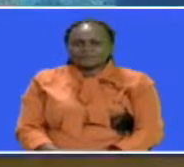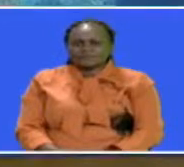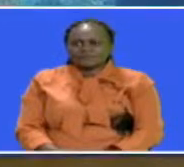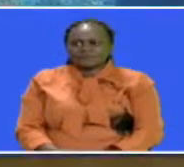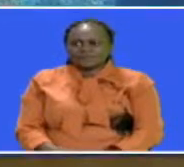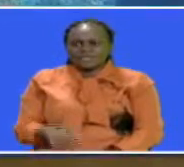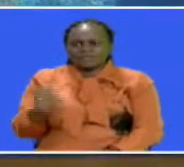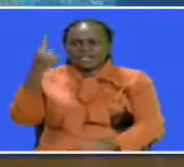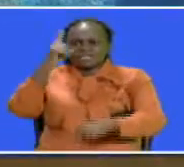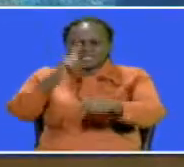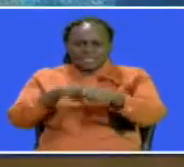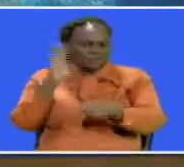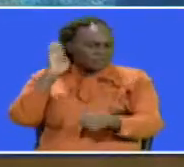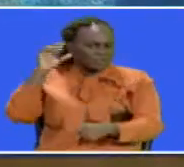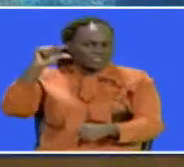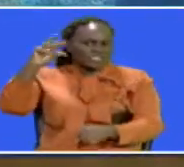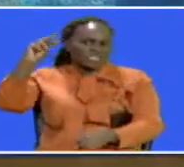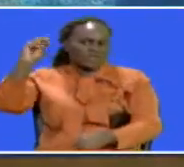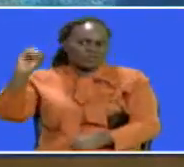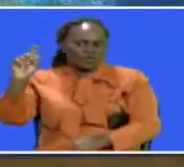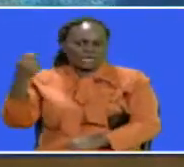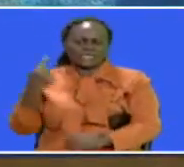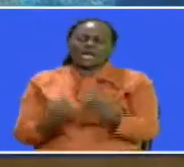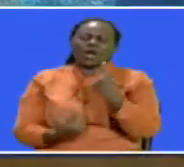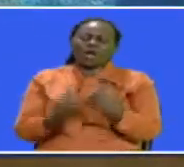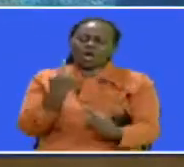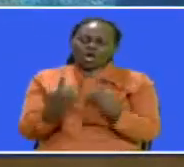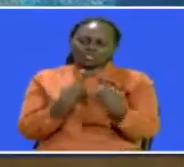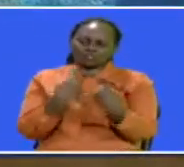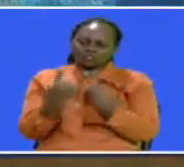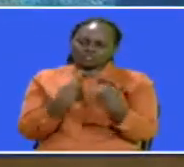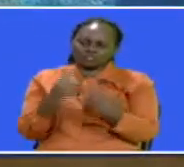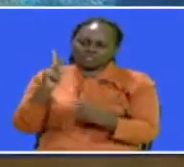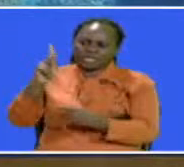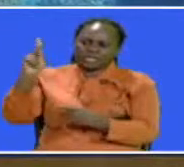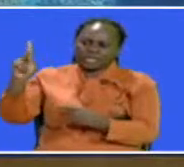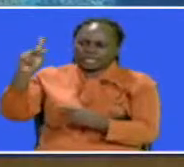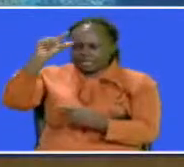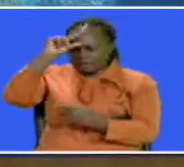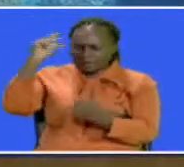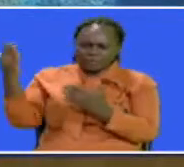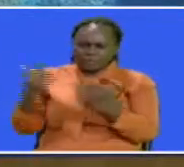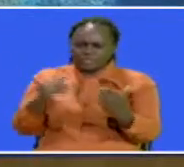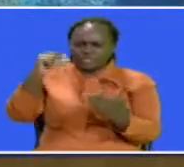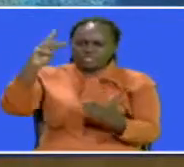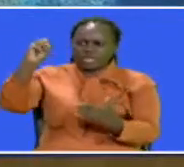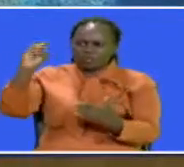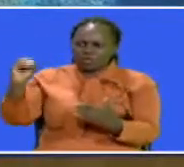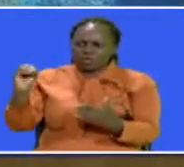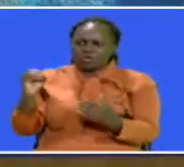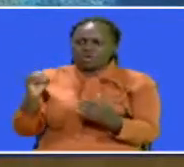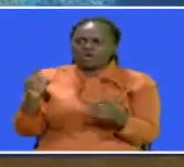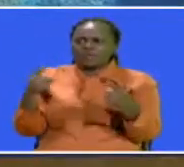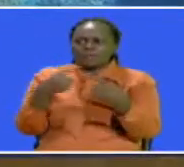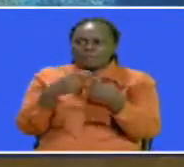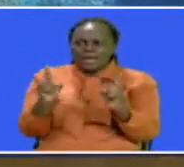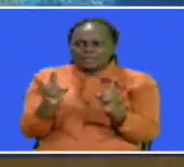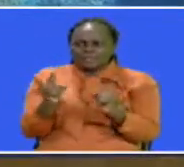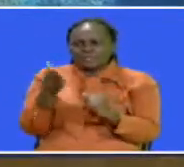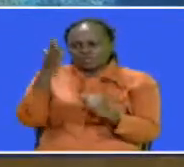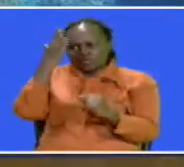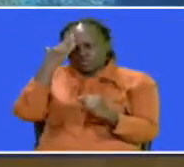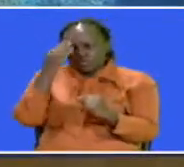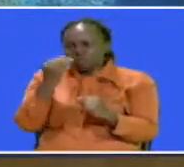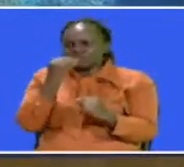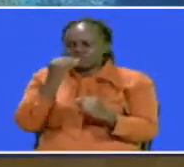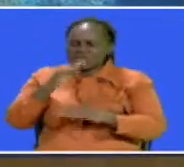Now, the first time we heard about GMO in Kenya, it was a heated debate over the Kenya Kwanza bringing in GMO in the country, but it was all about, boosting